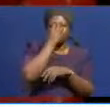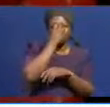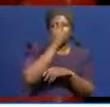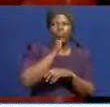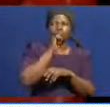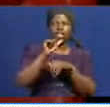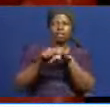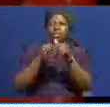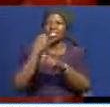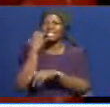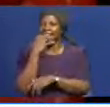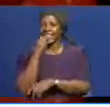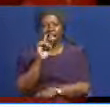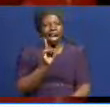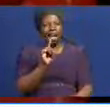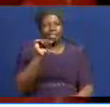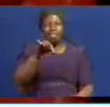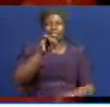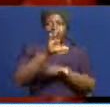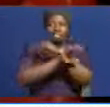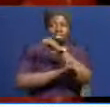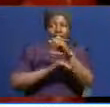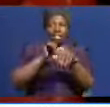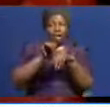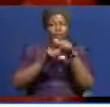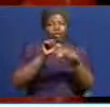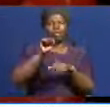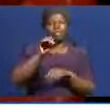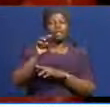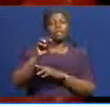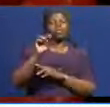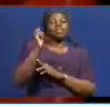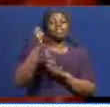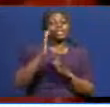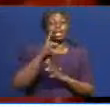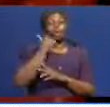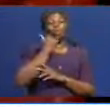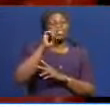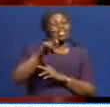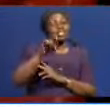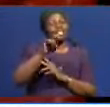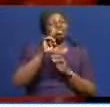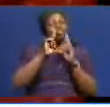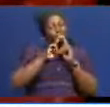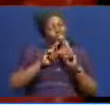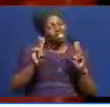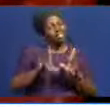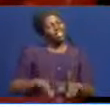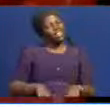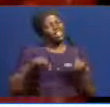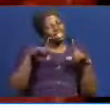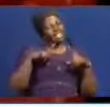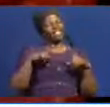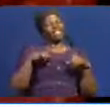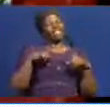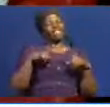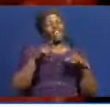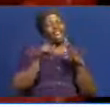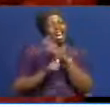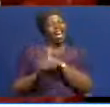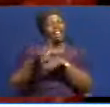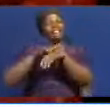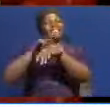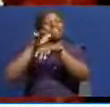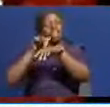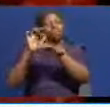about Rigathi Gachagua. This country is about the 50 million Kenyans who have to live in peace and under the